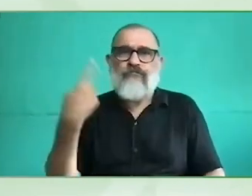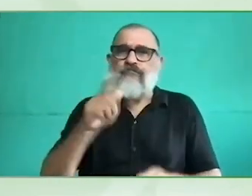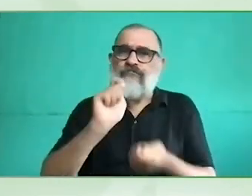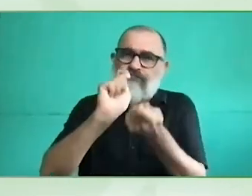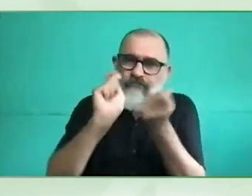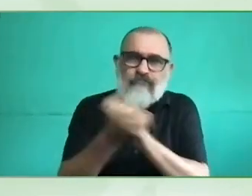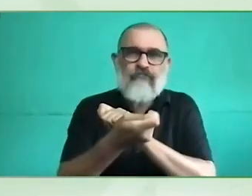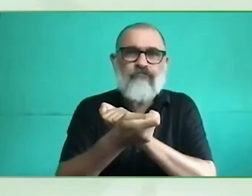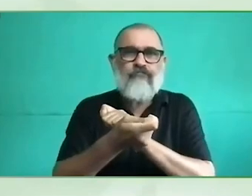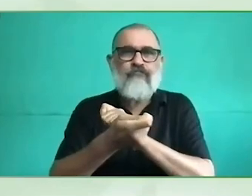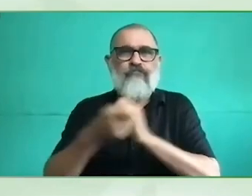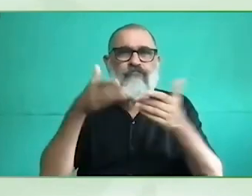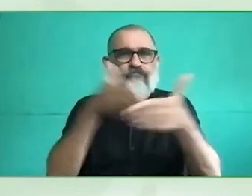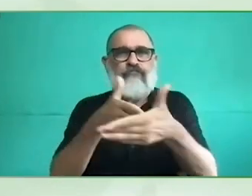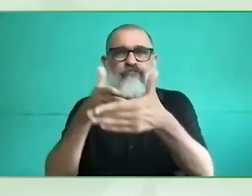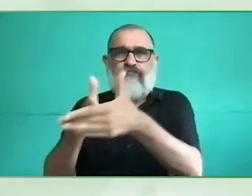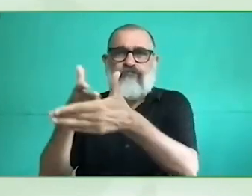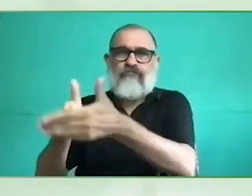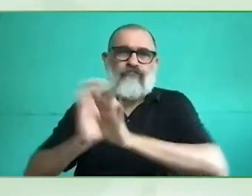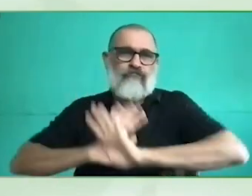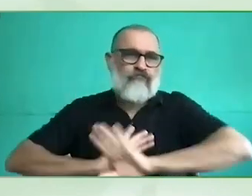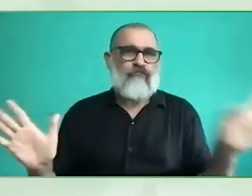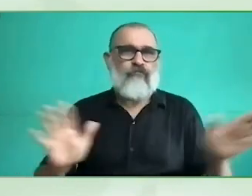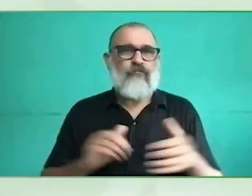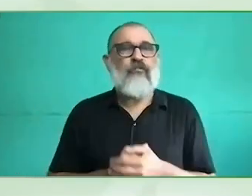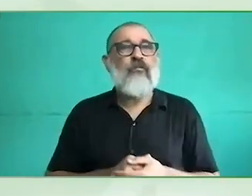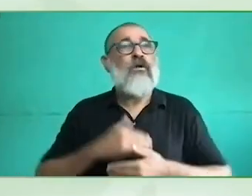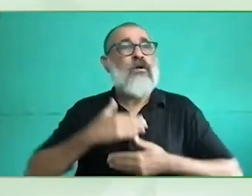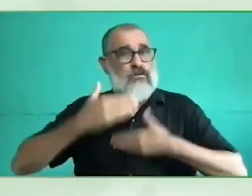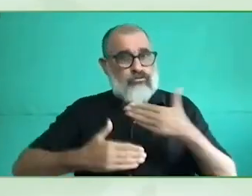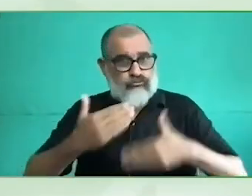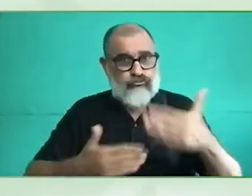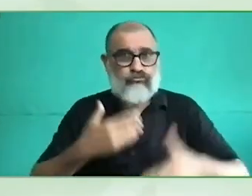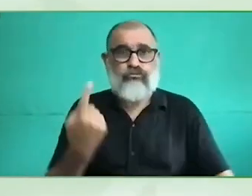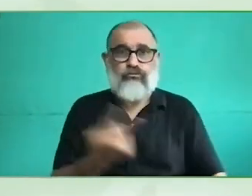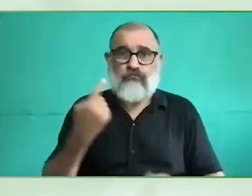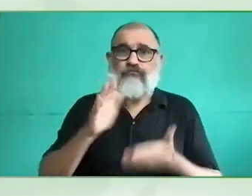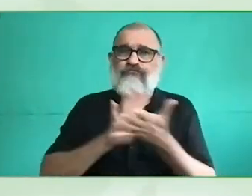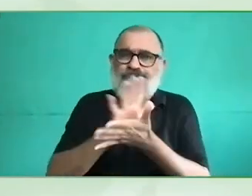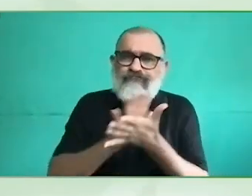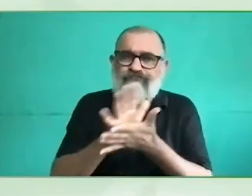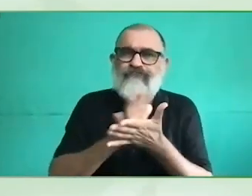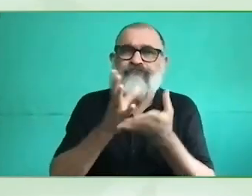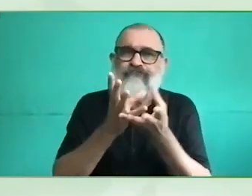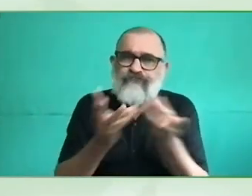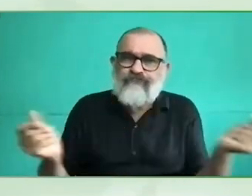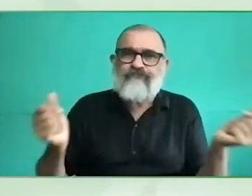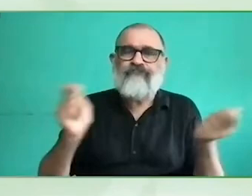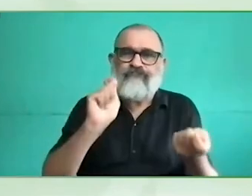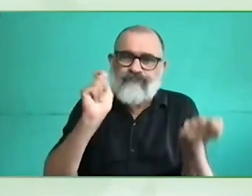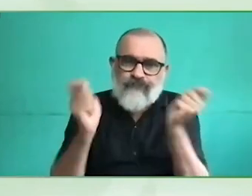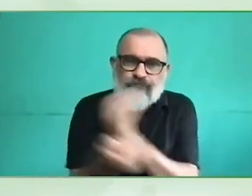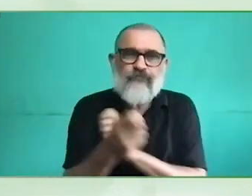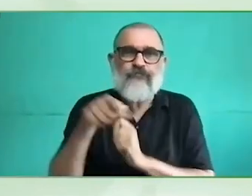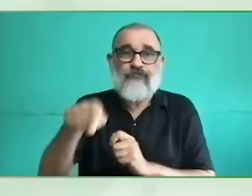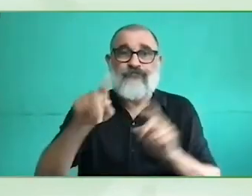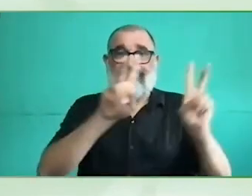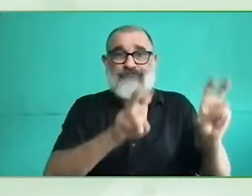finding the best solutions to change that circumstance. And I'm so happy,